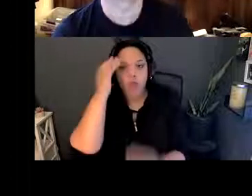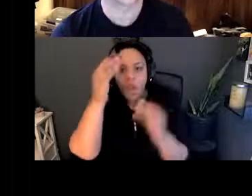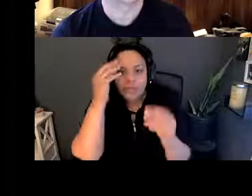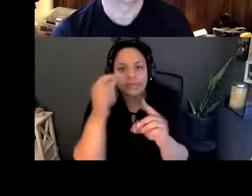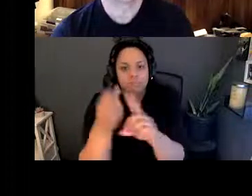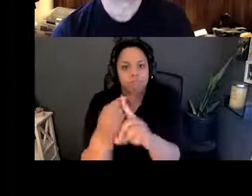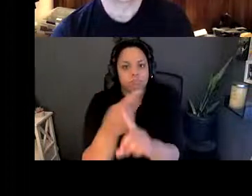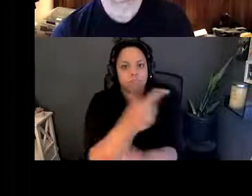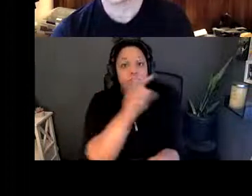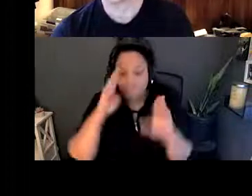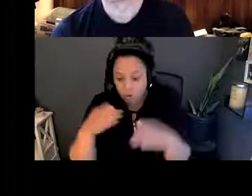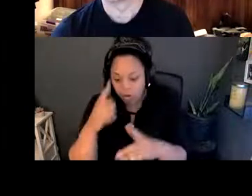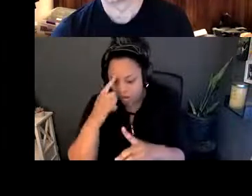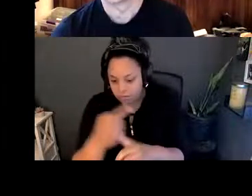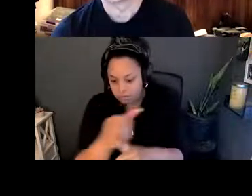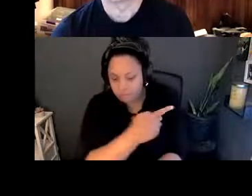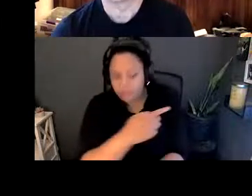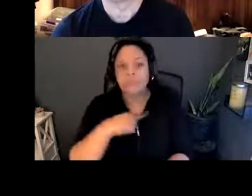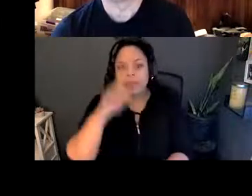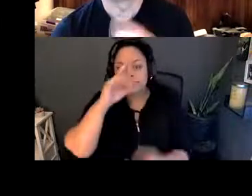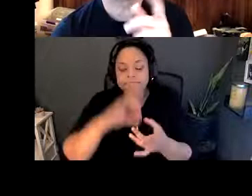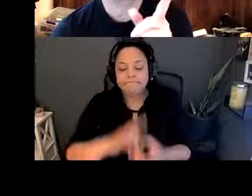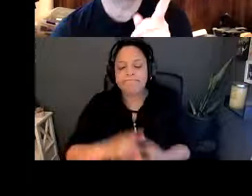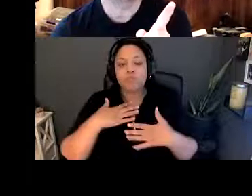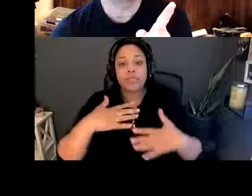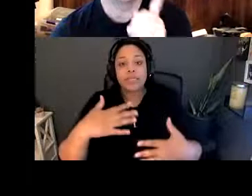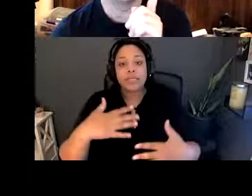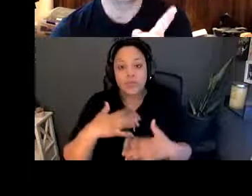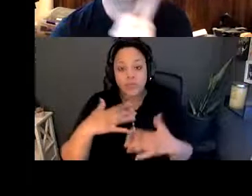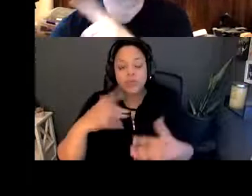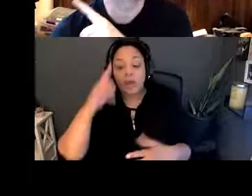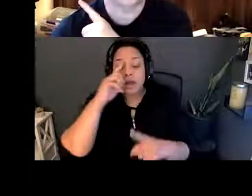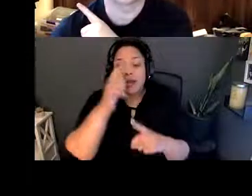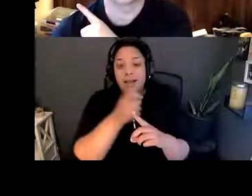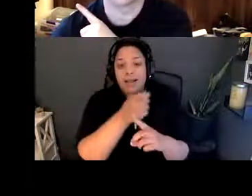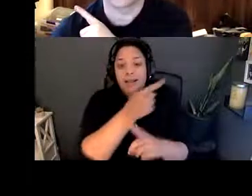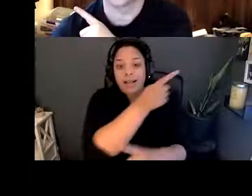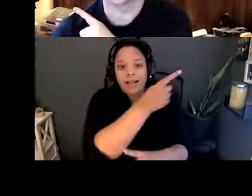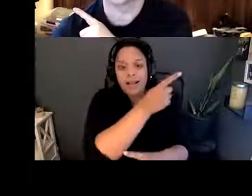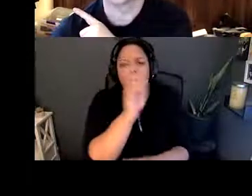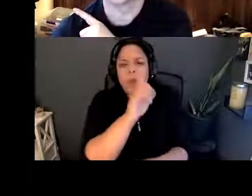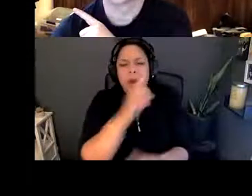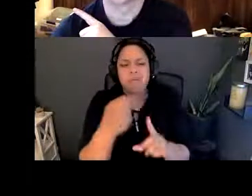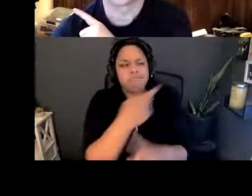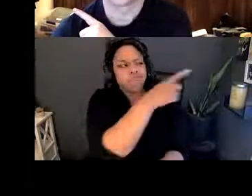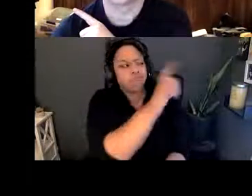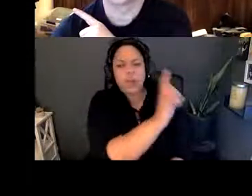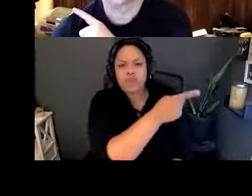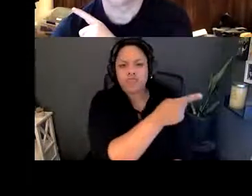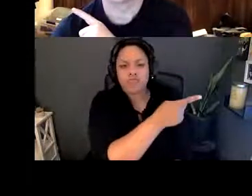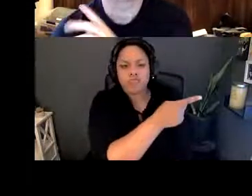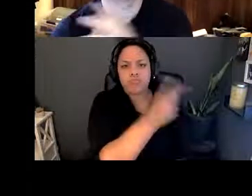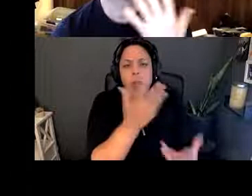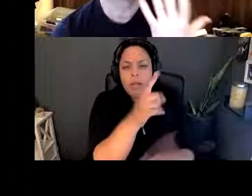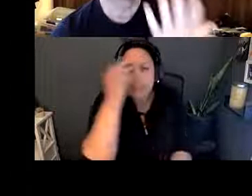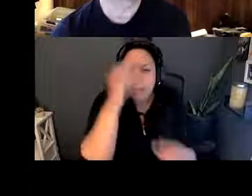So for example, my breathing. Okay. Then you notice where the mind has wandered, right?